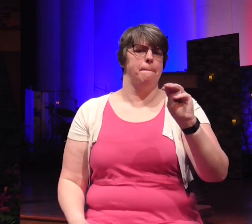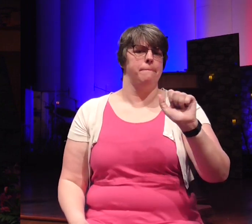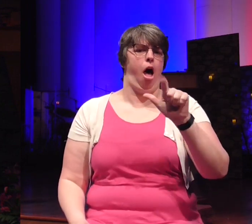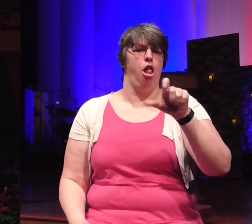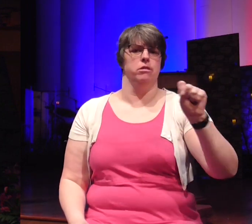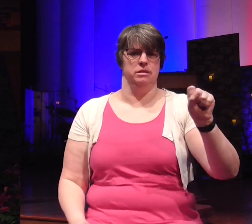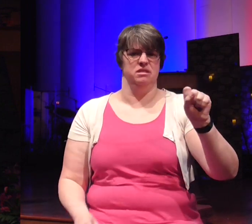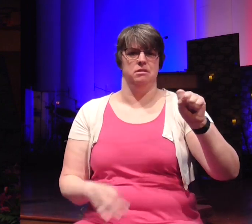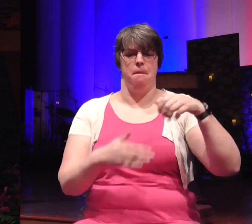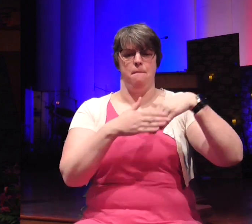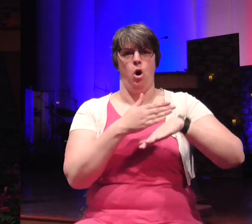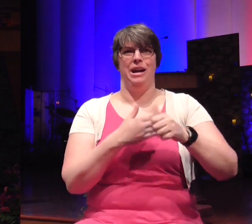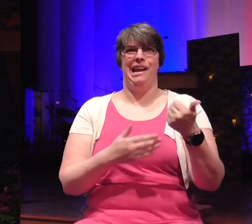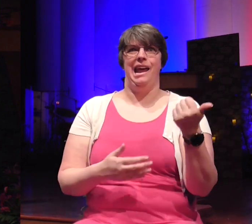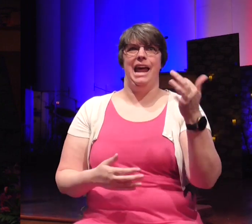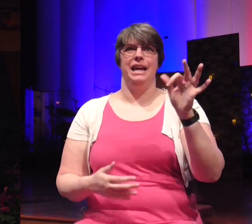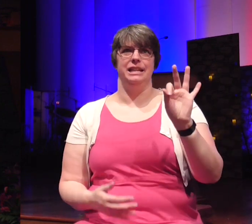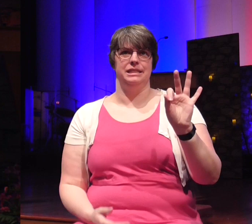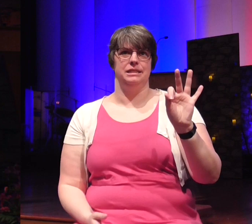South Carolina.